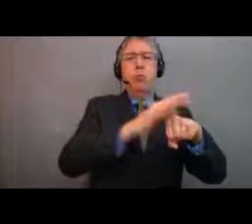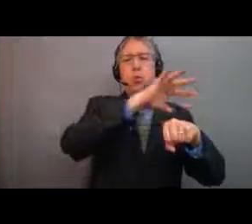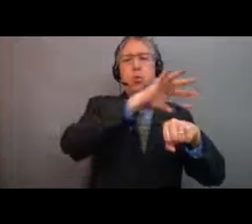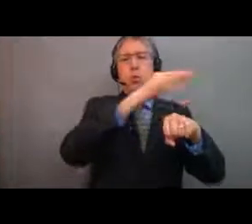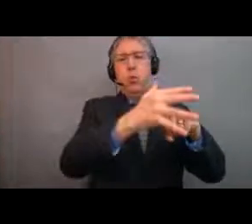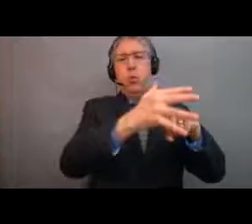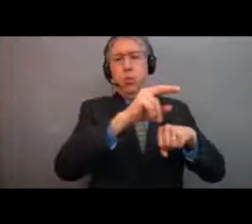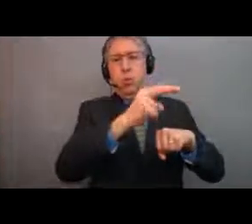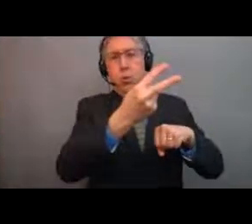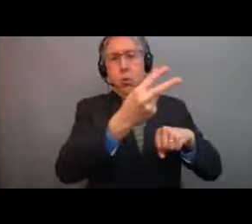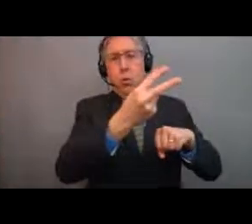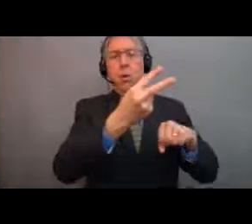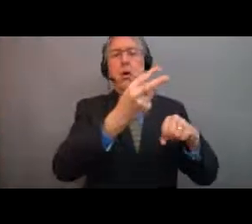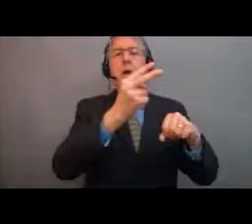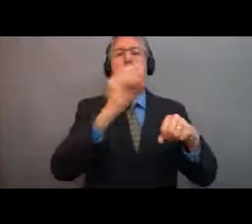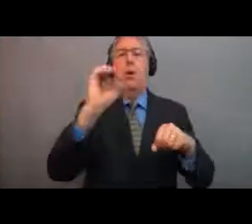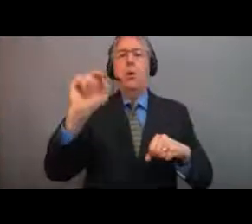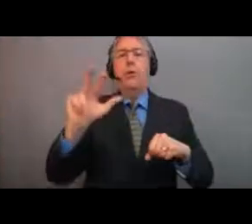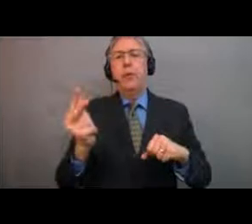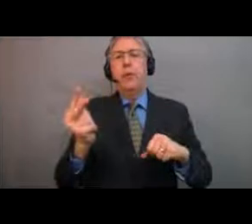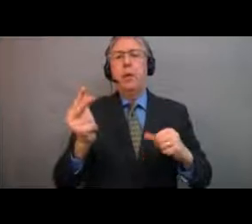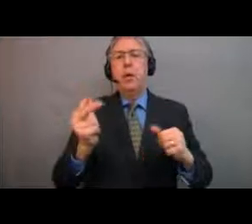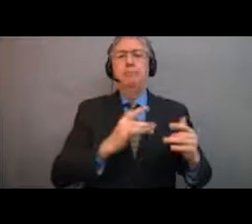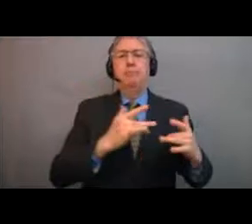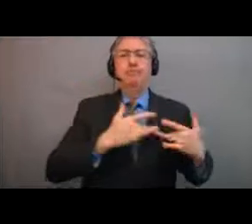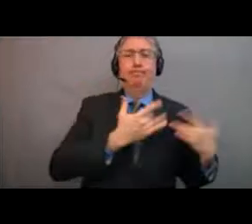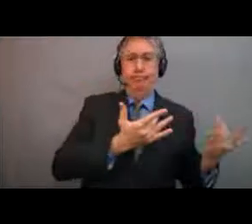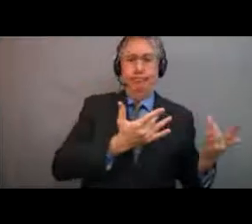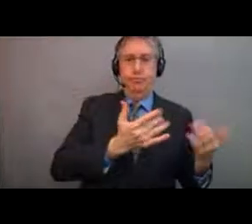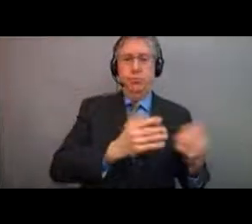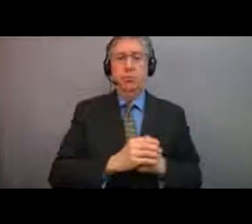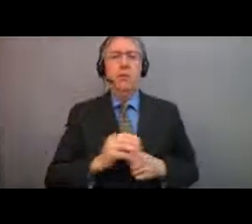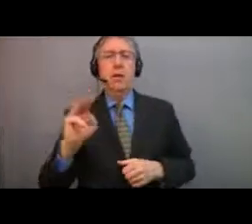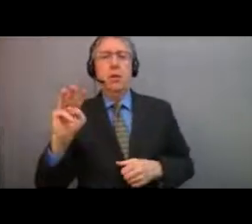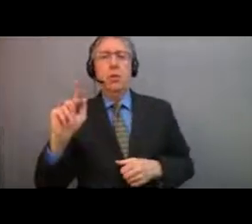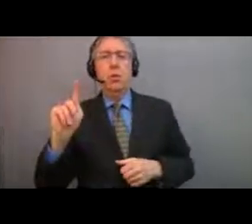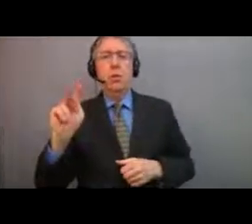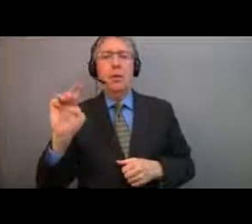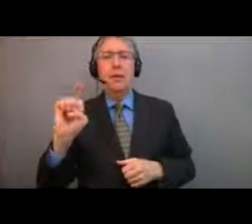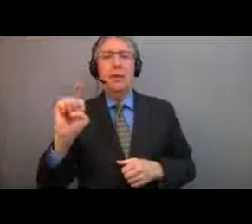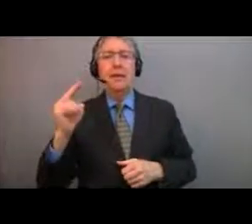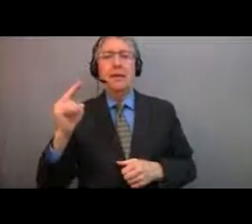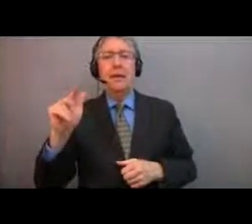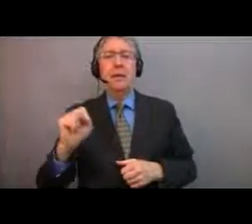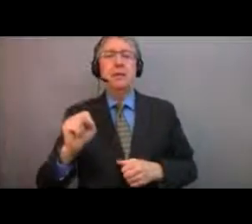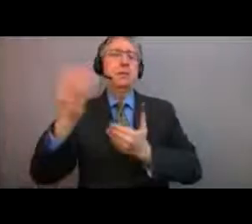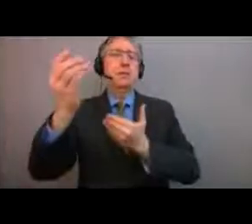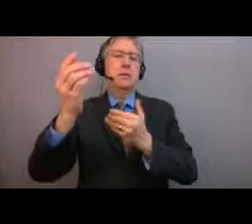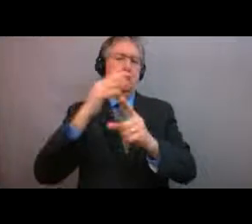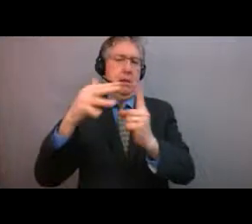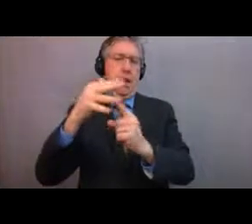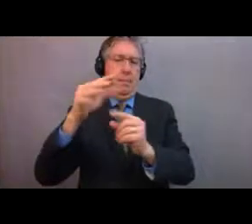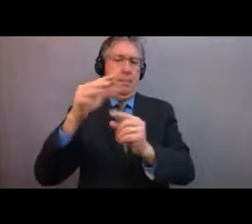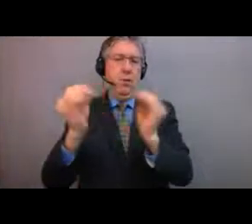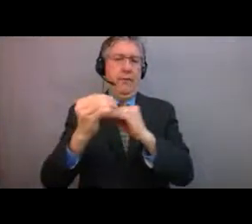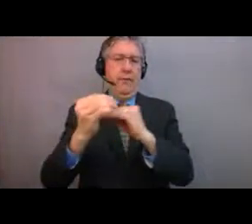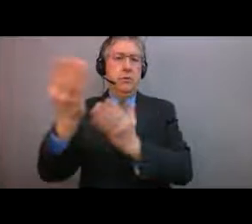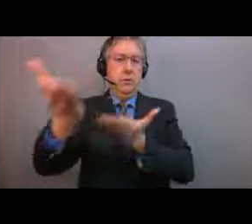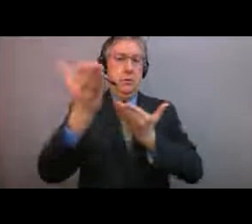Higgins, the director of the Climate Program Office, and the author today that will be presenting is the first